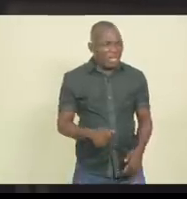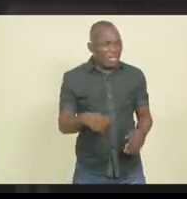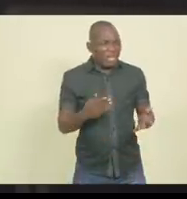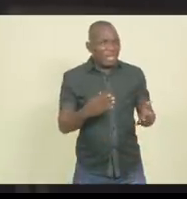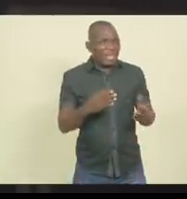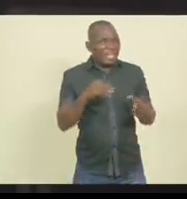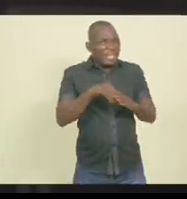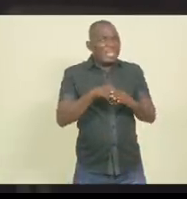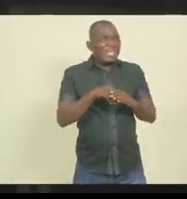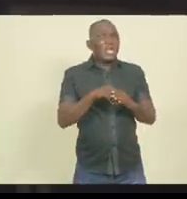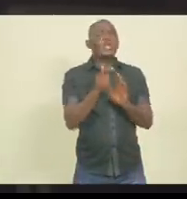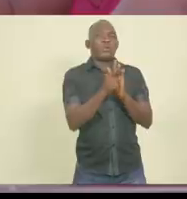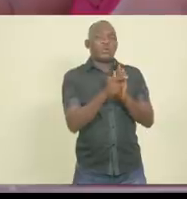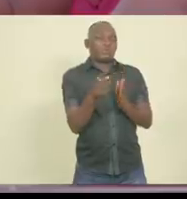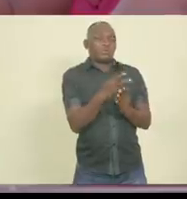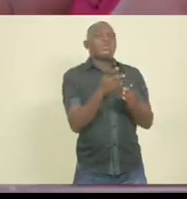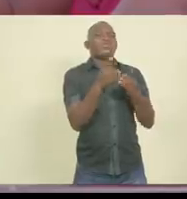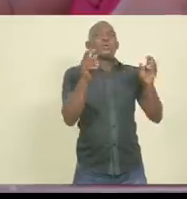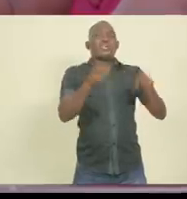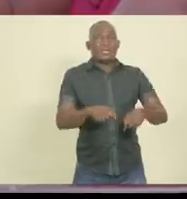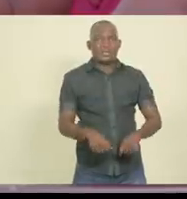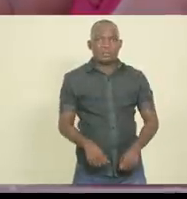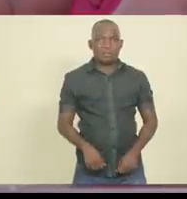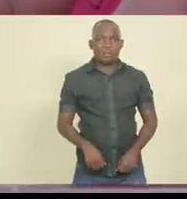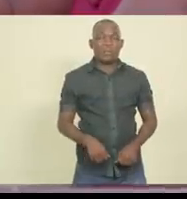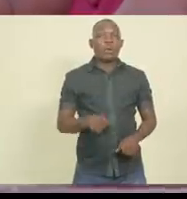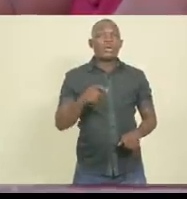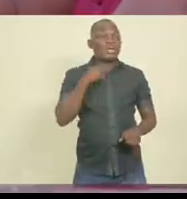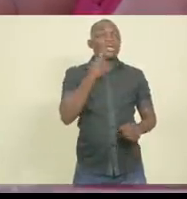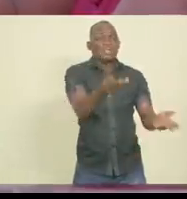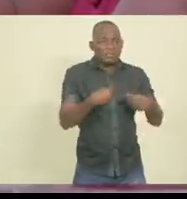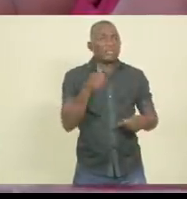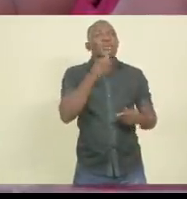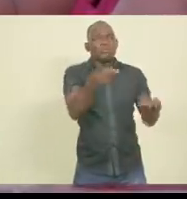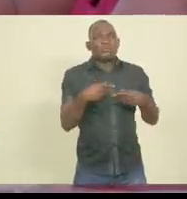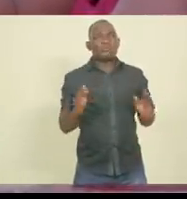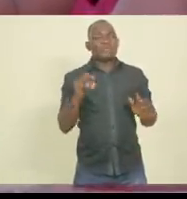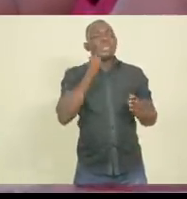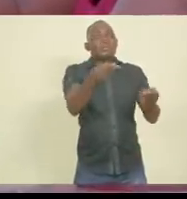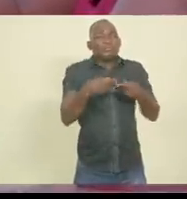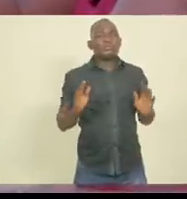technically, yes, they can. Well, then I'll take her. Kofi.